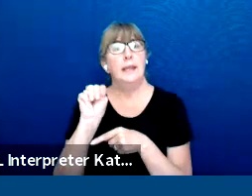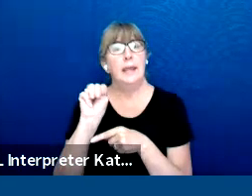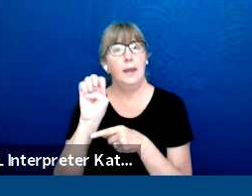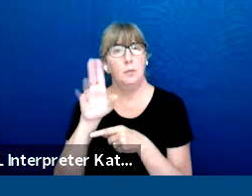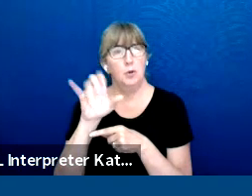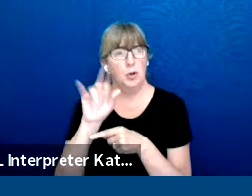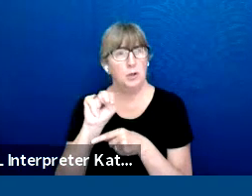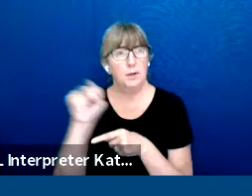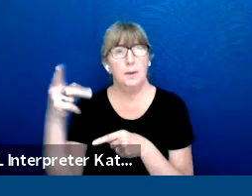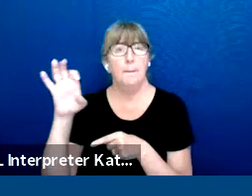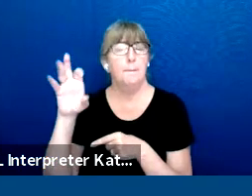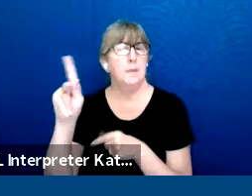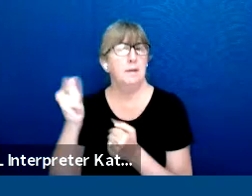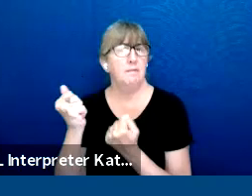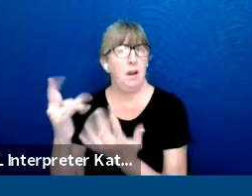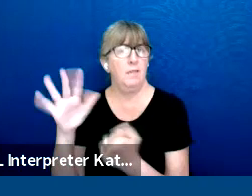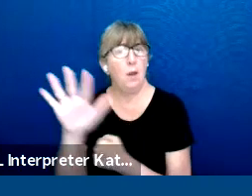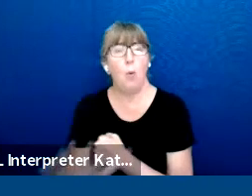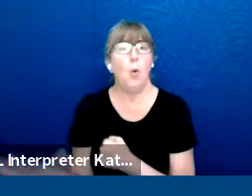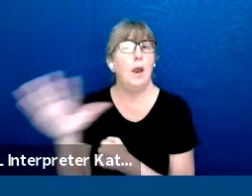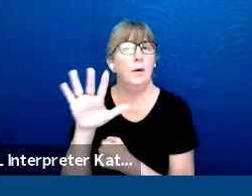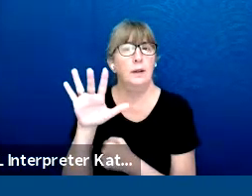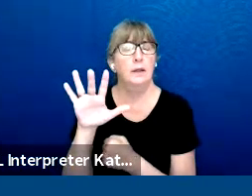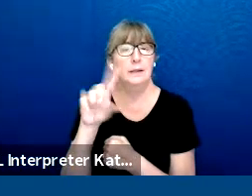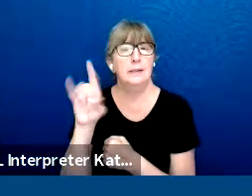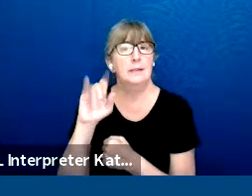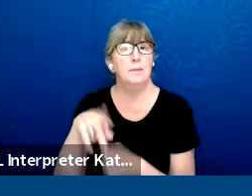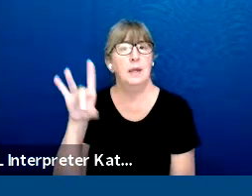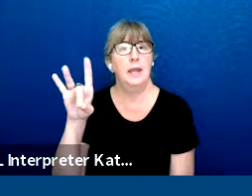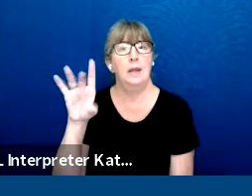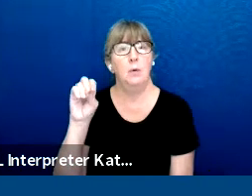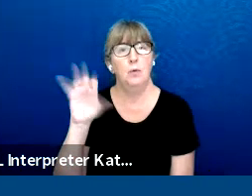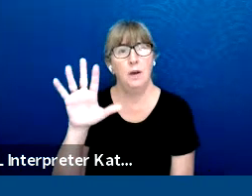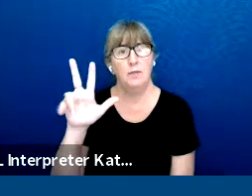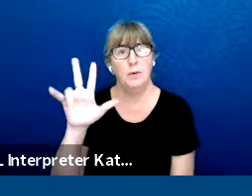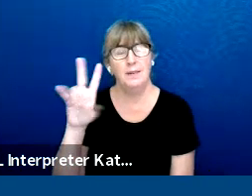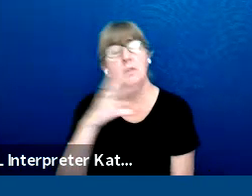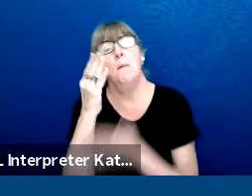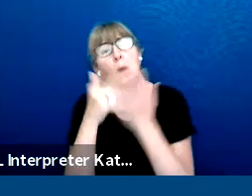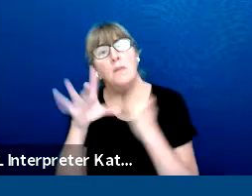an entire zip code 80537 and part of 80538 were deemed